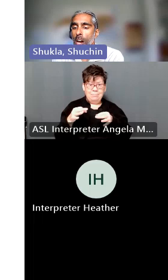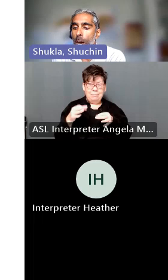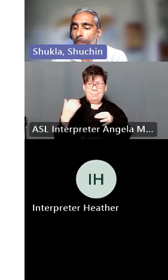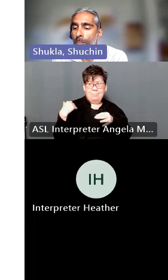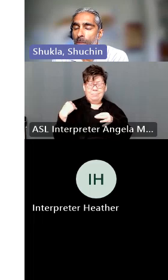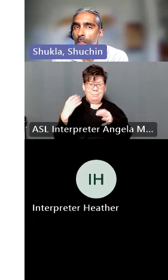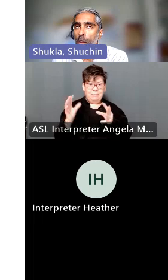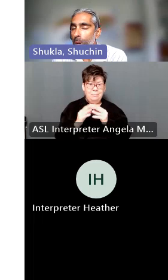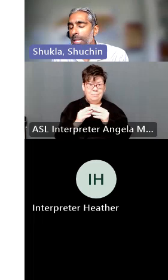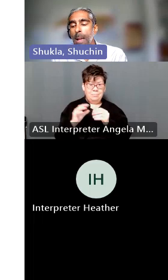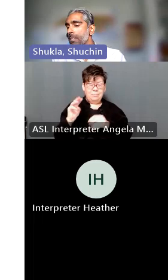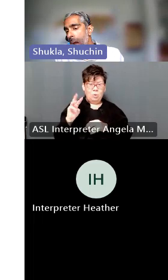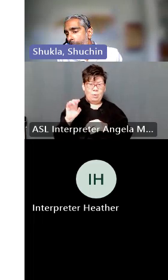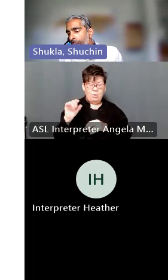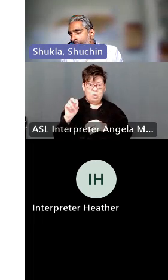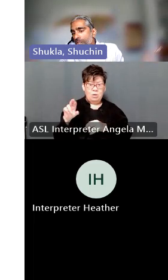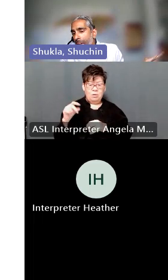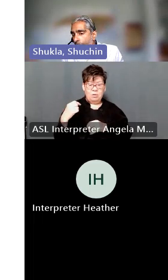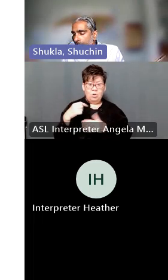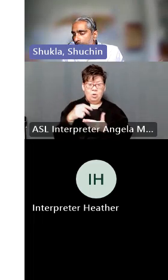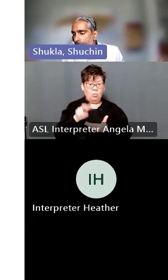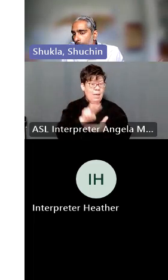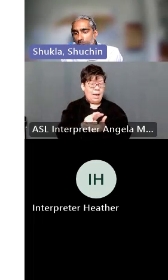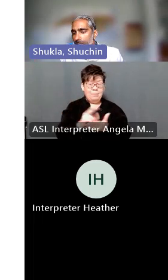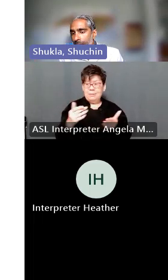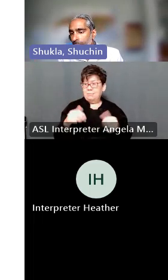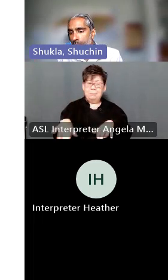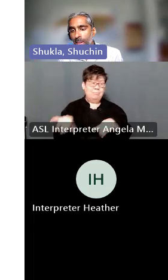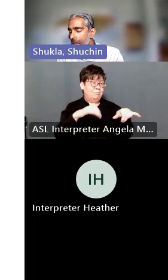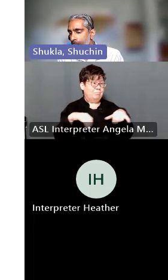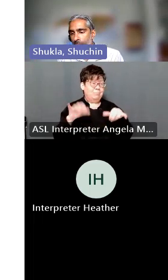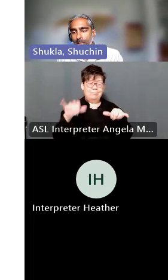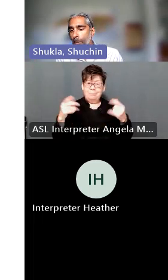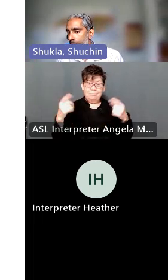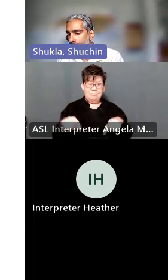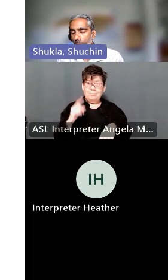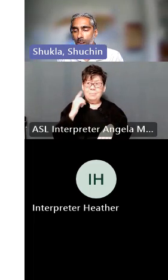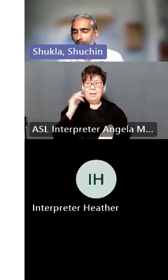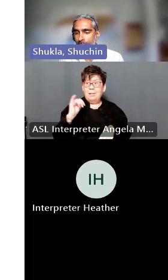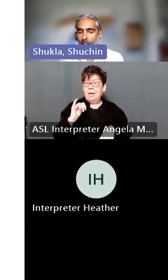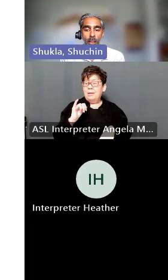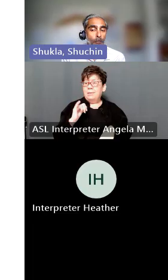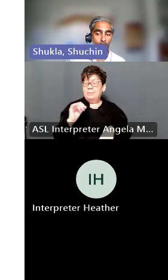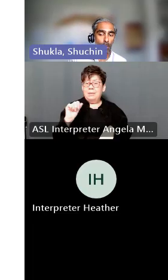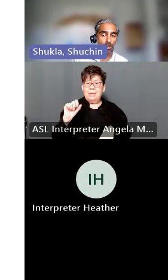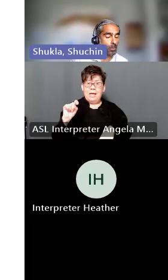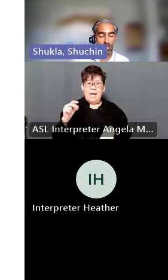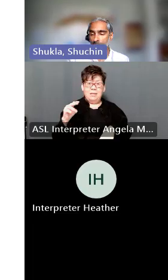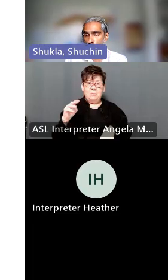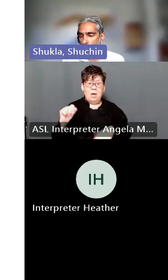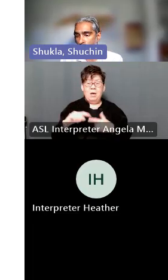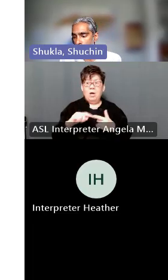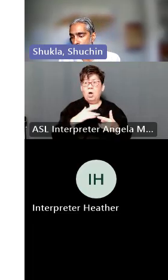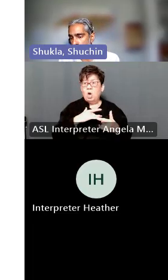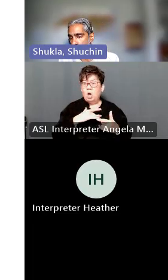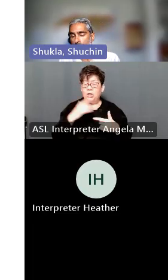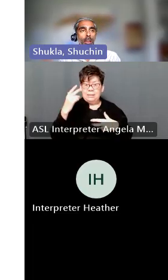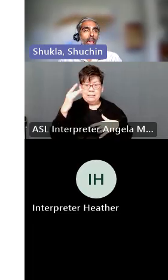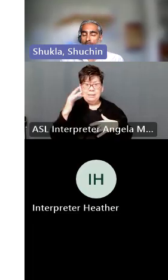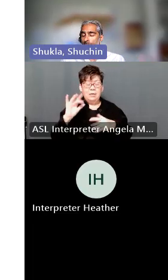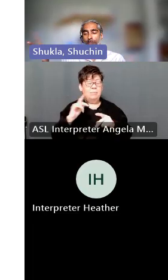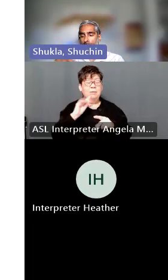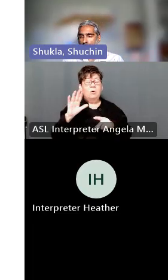session, relapse is common. That just happens. I mean, just like it does with asthma and diabetes and heart disease, people lose control of their